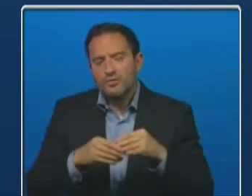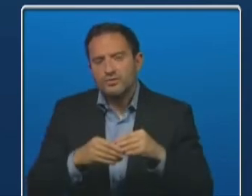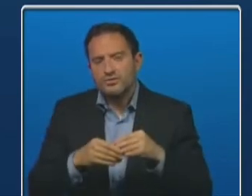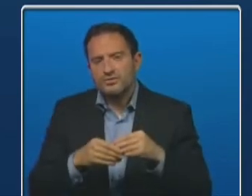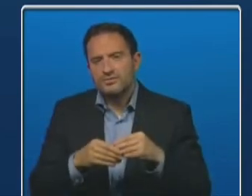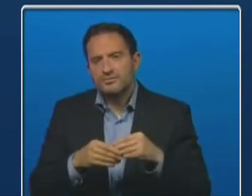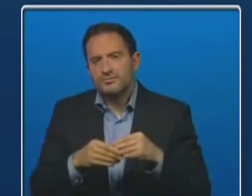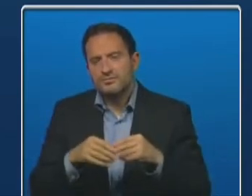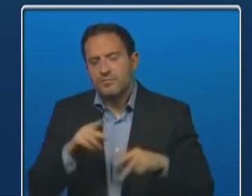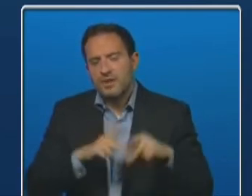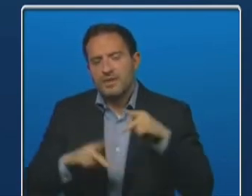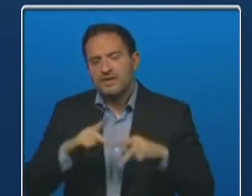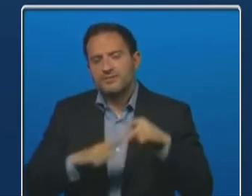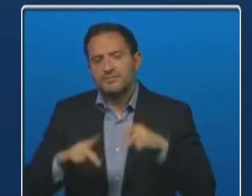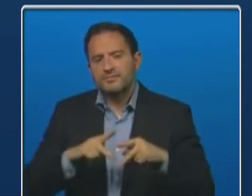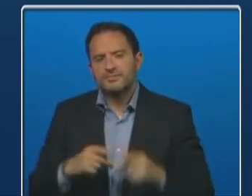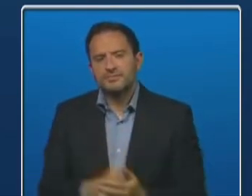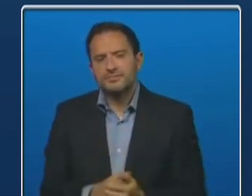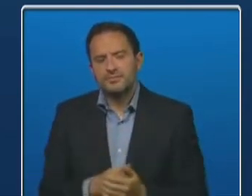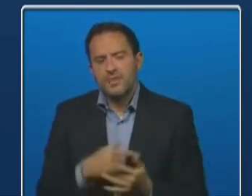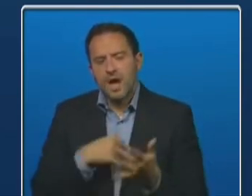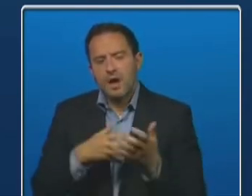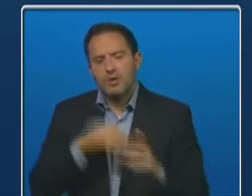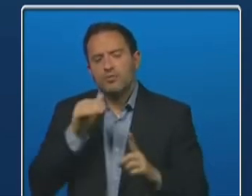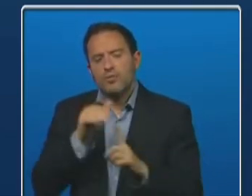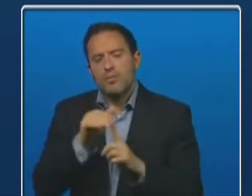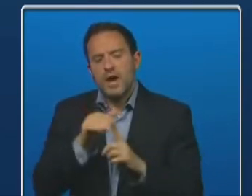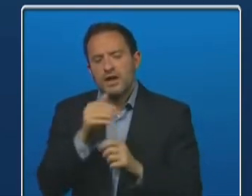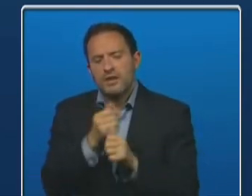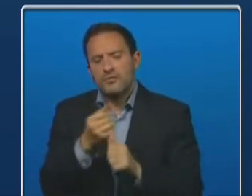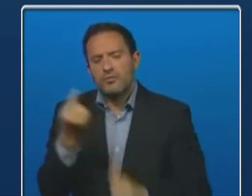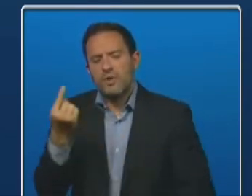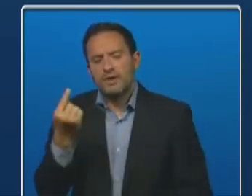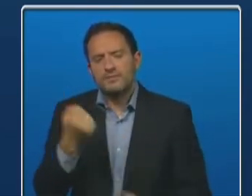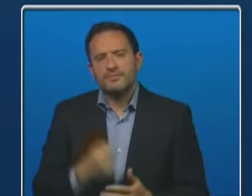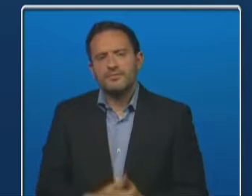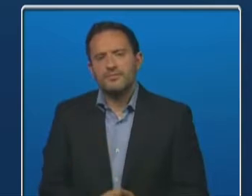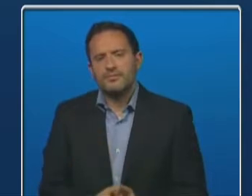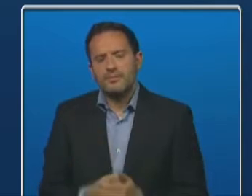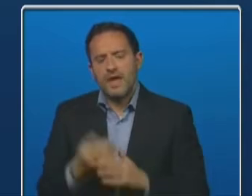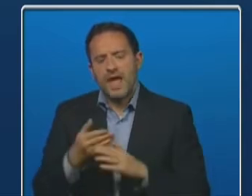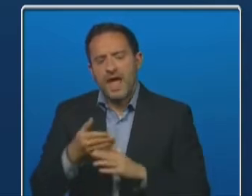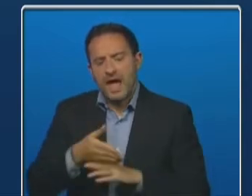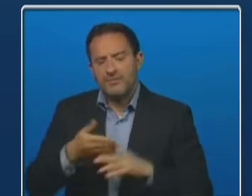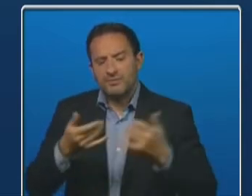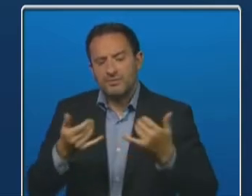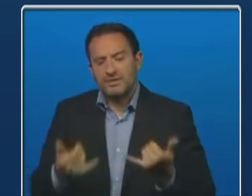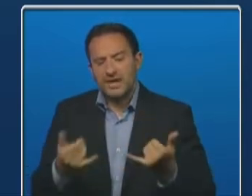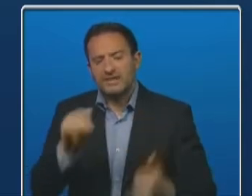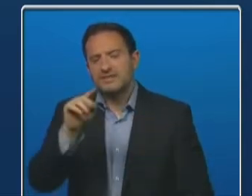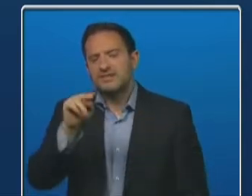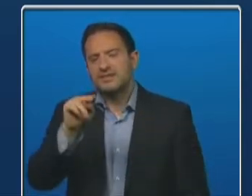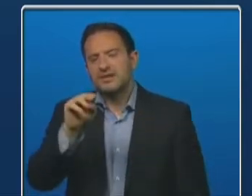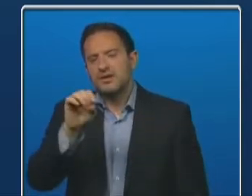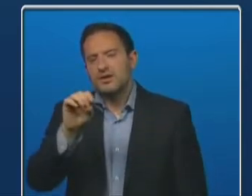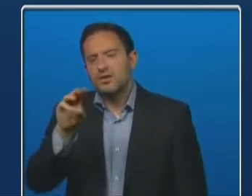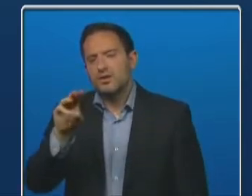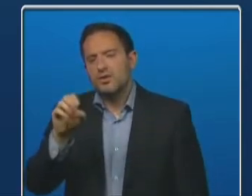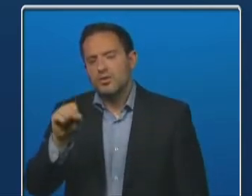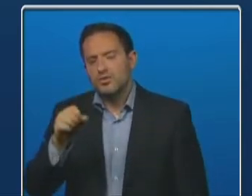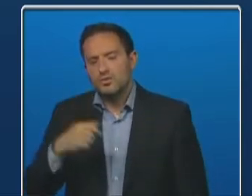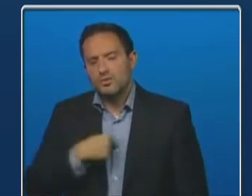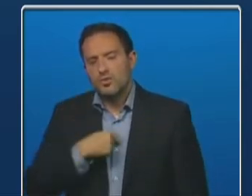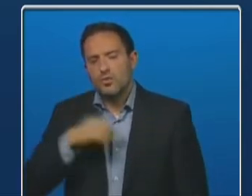change and things of that nature, I want to remind everyone that after today's news conference, we will be